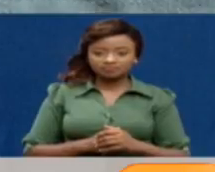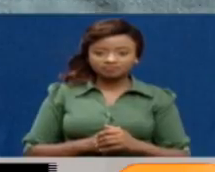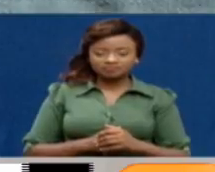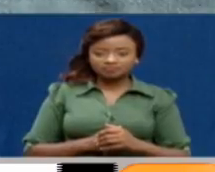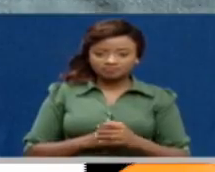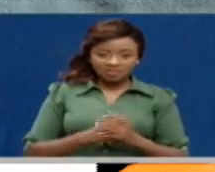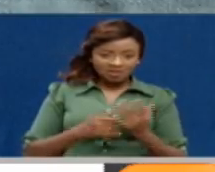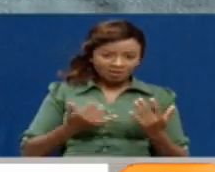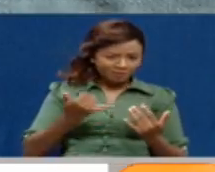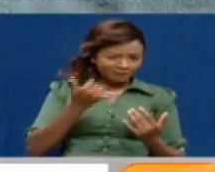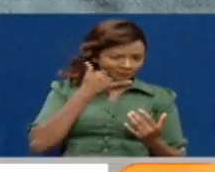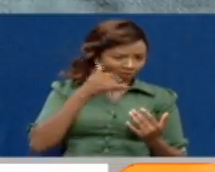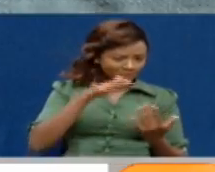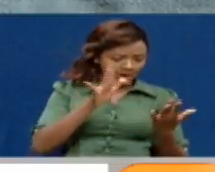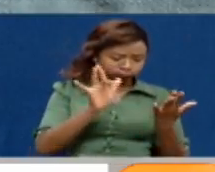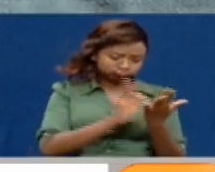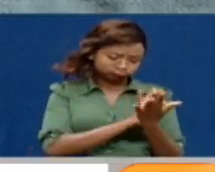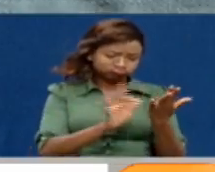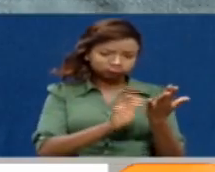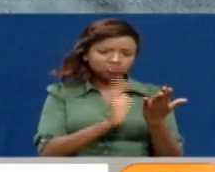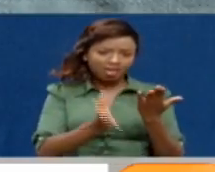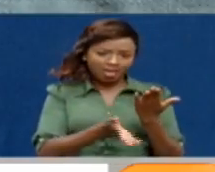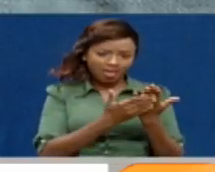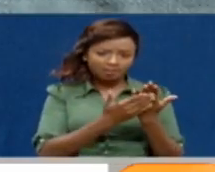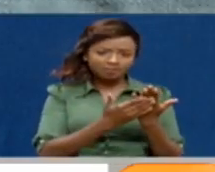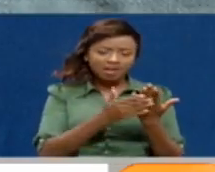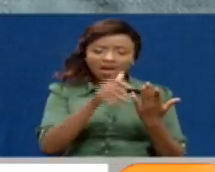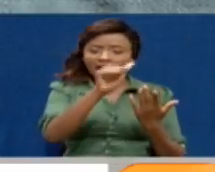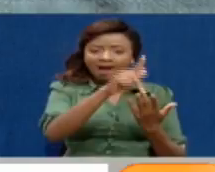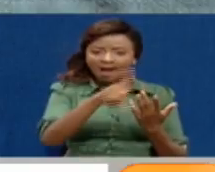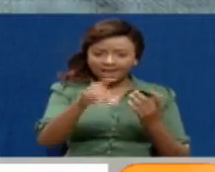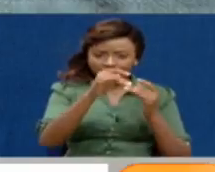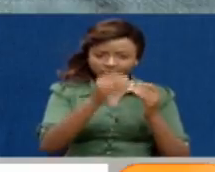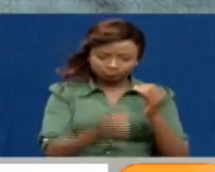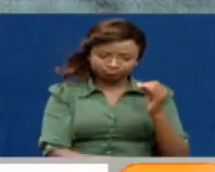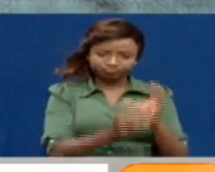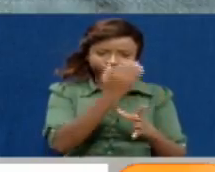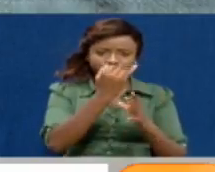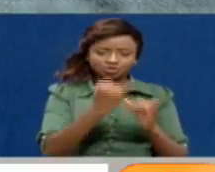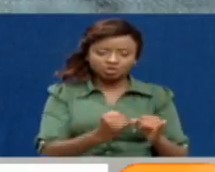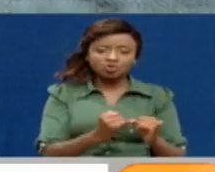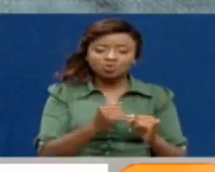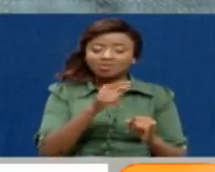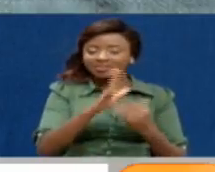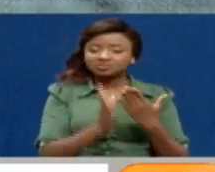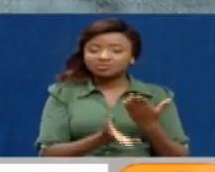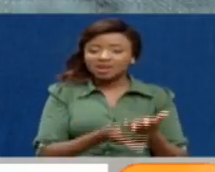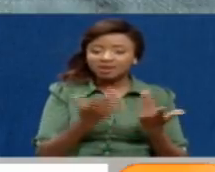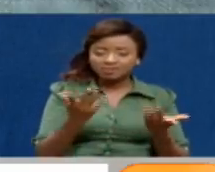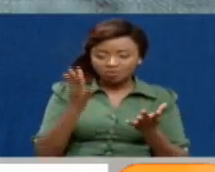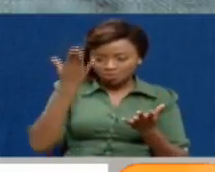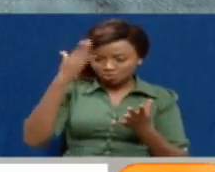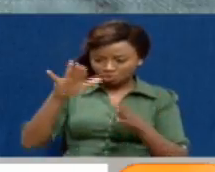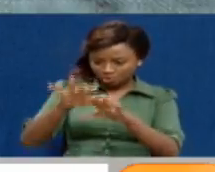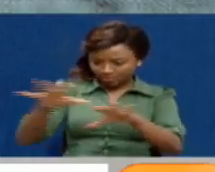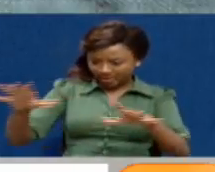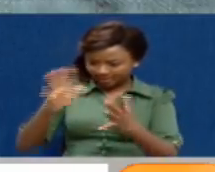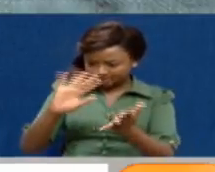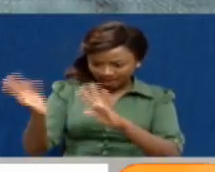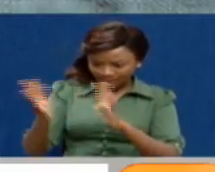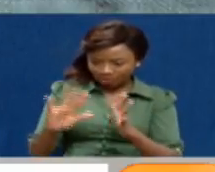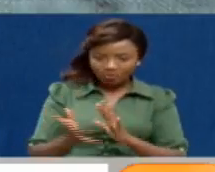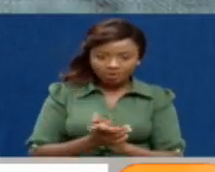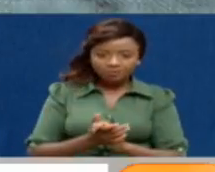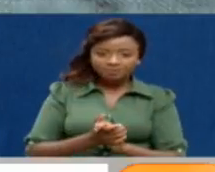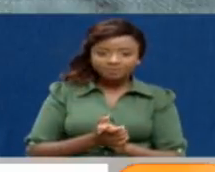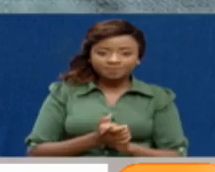smartphone application to help detect and report counterfeit goods in the market has been launched. The platform, launched by Brandmark Kenya in